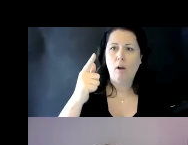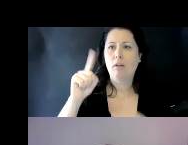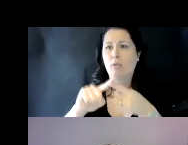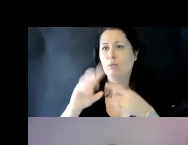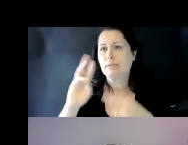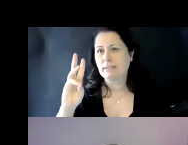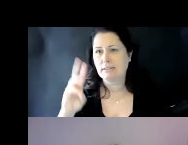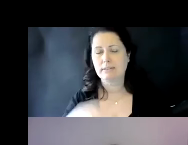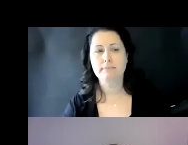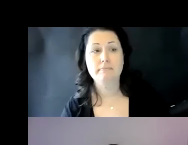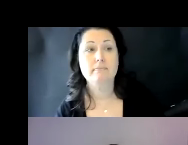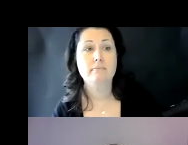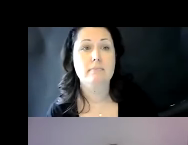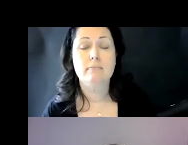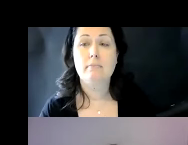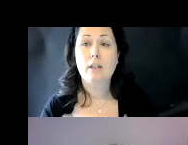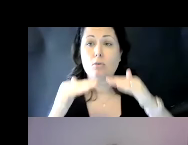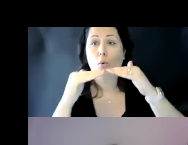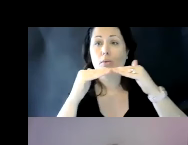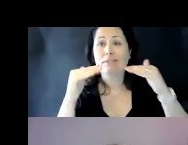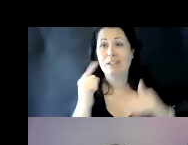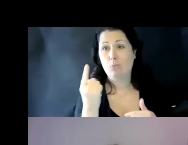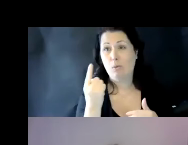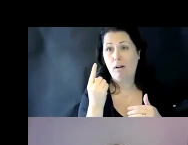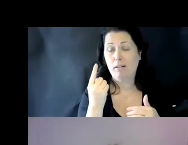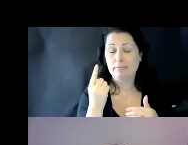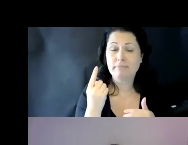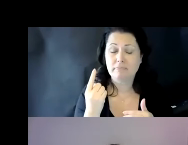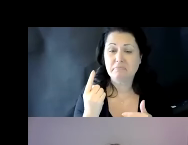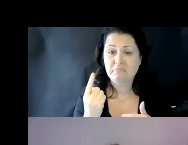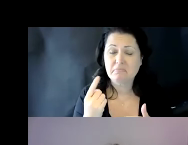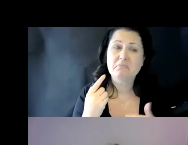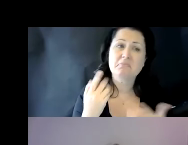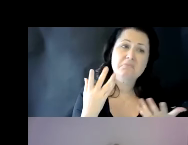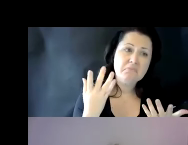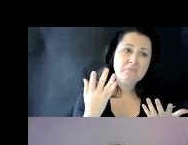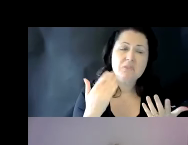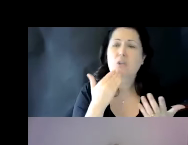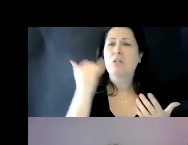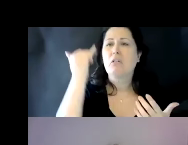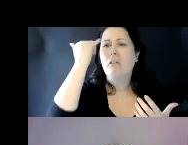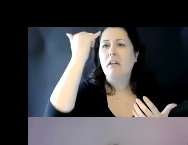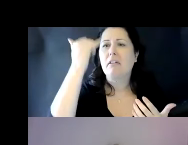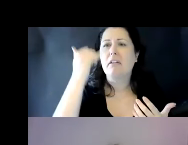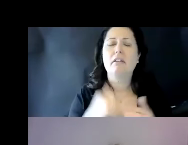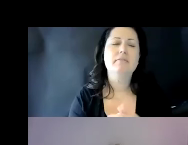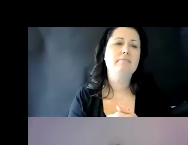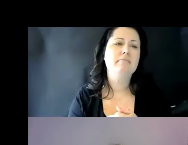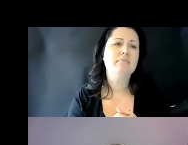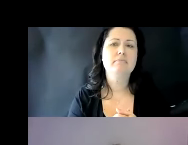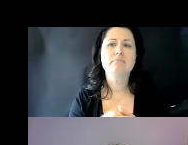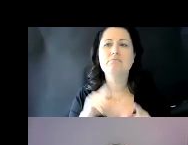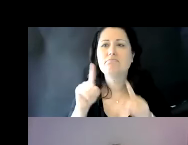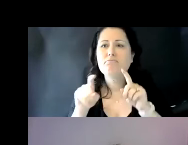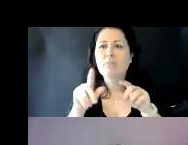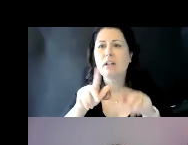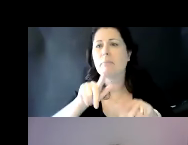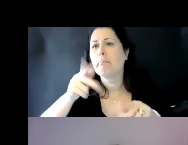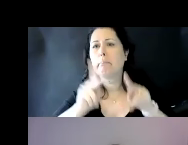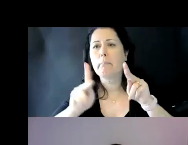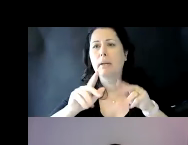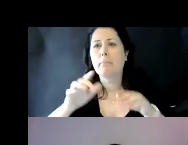So we started off stage 1, and we thought, right, where are we going to start? So we thought it'd be a good idea to ask people who are quite senior in the